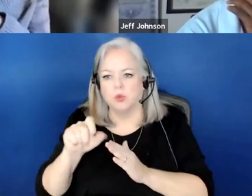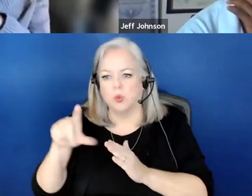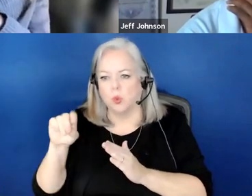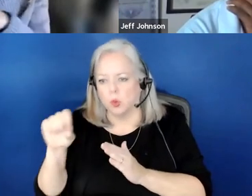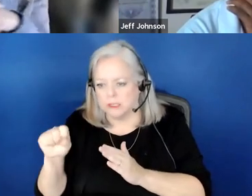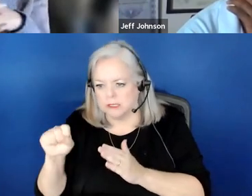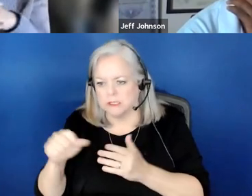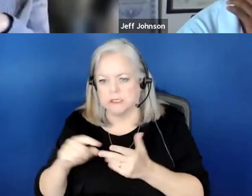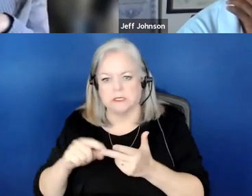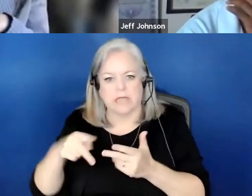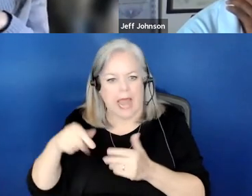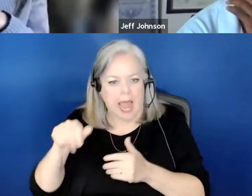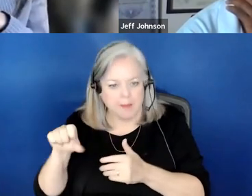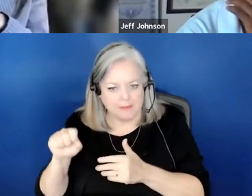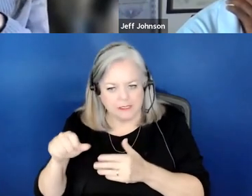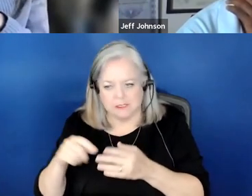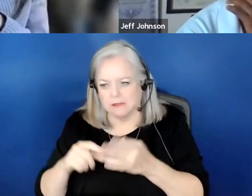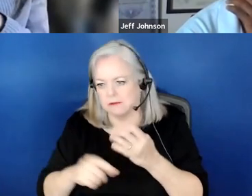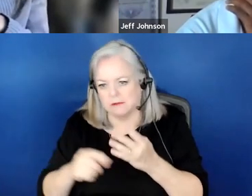technology, seems so important.